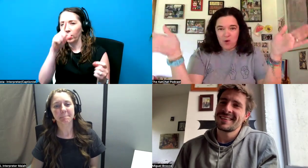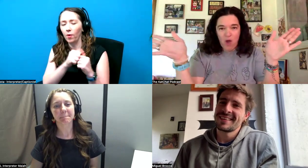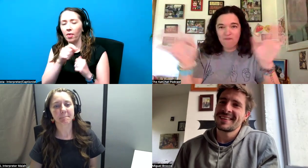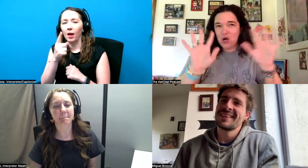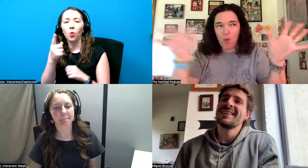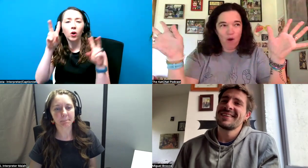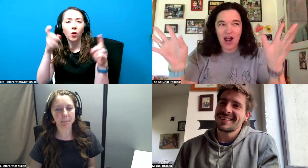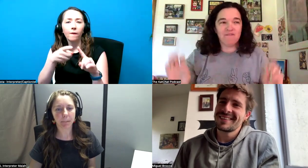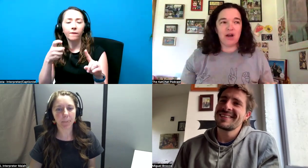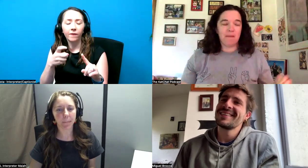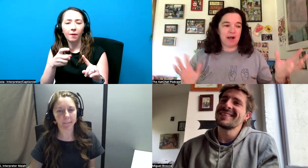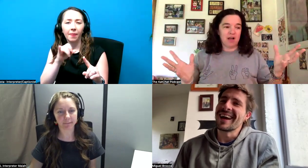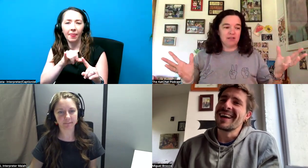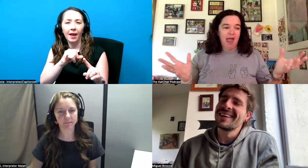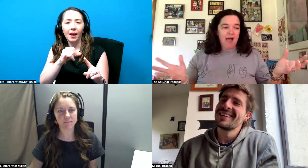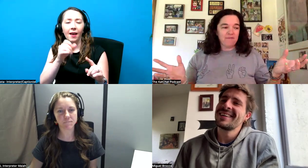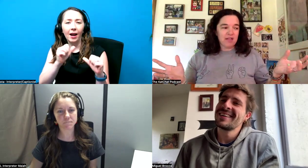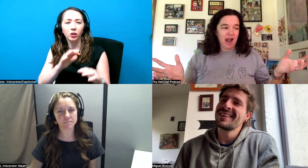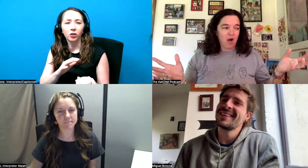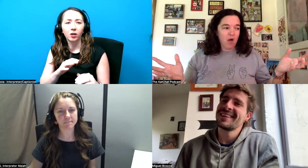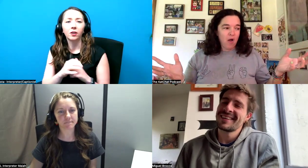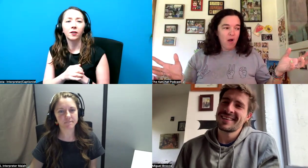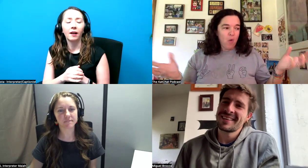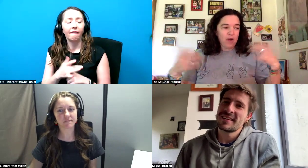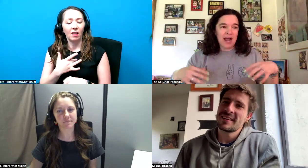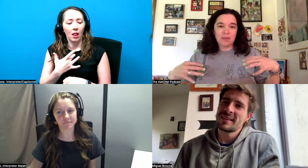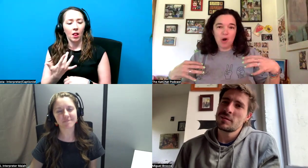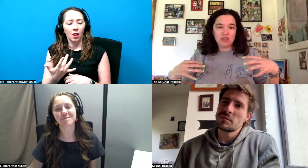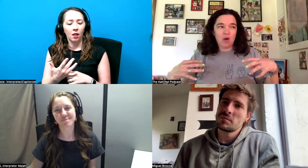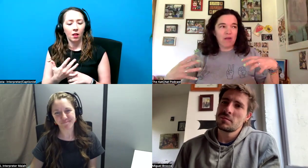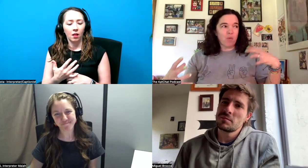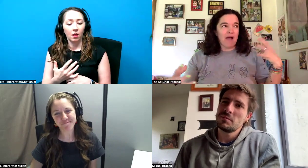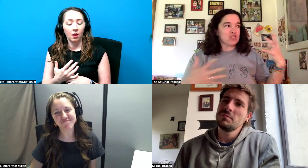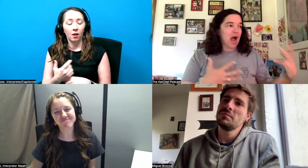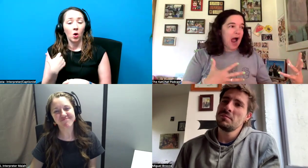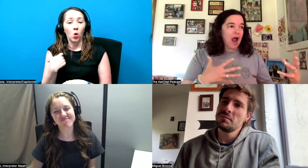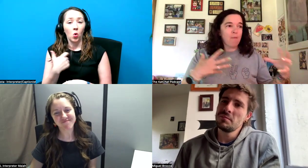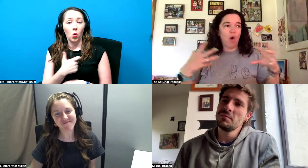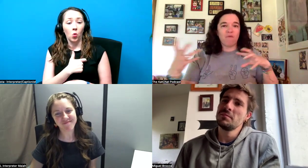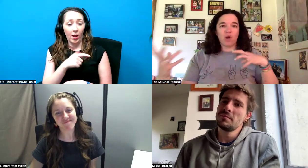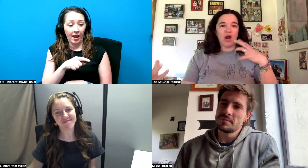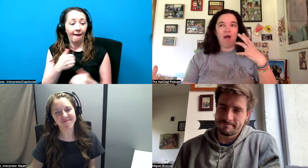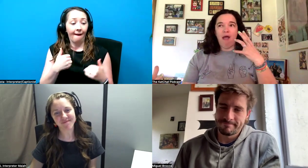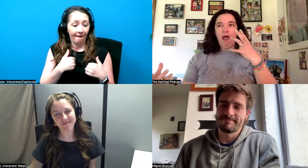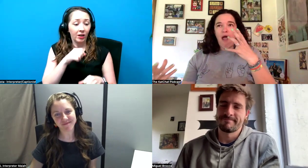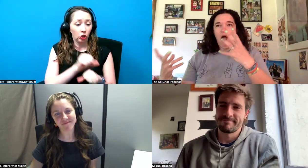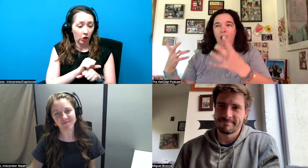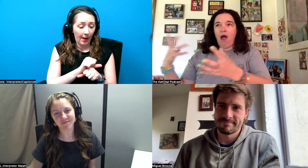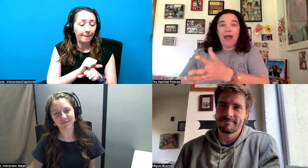from whoever, wherever, because Yeah, I feel like we have to person, if we have a job or